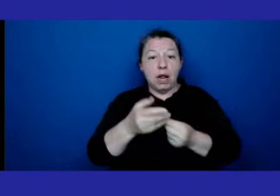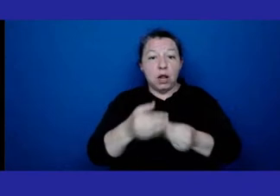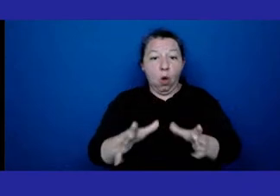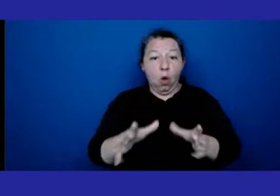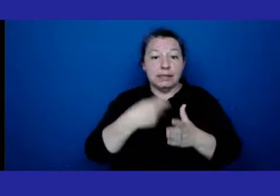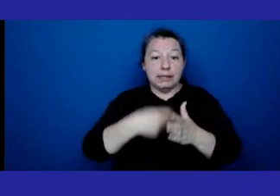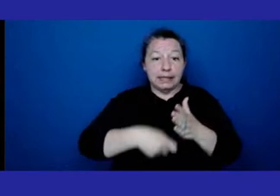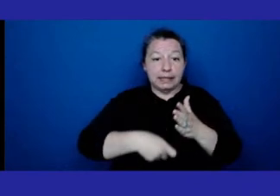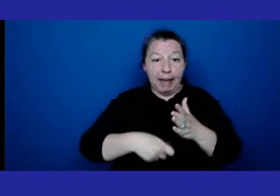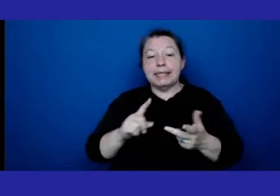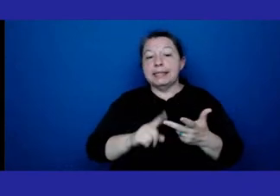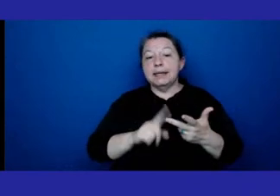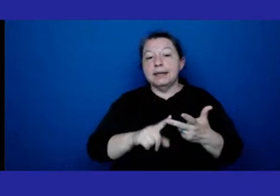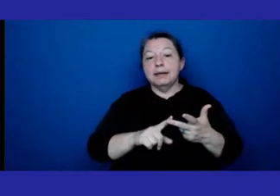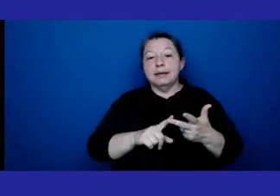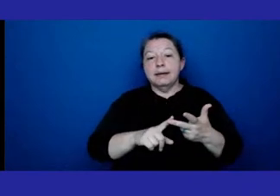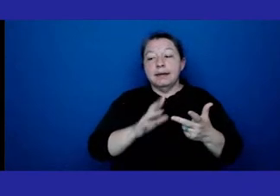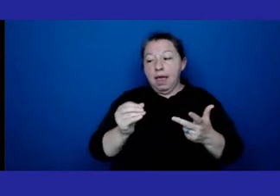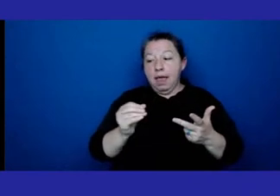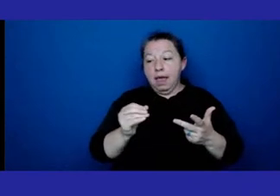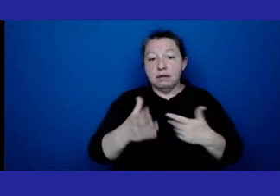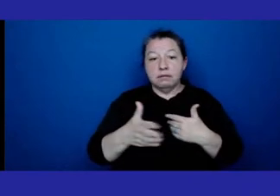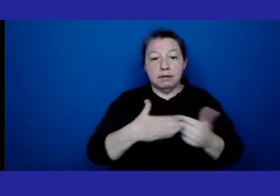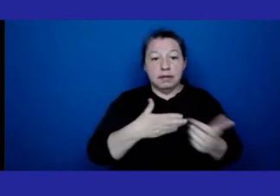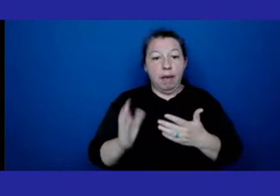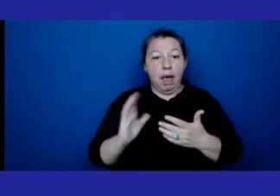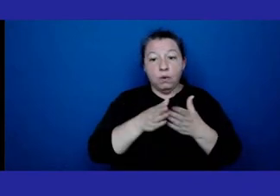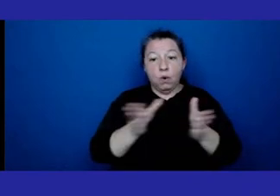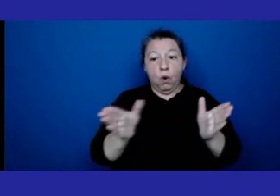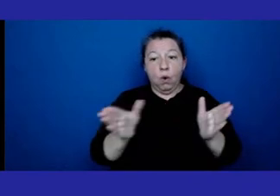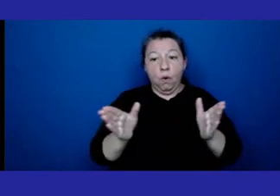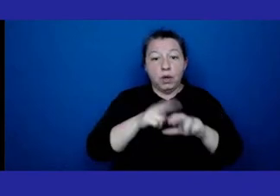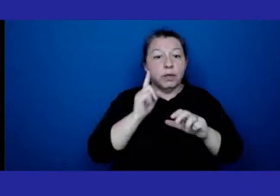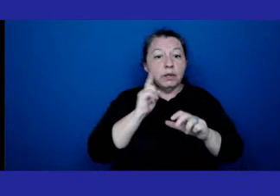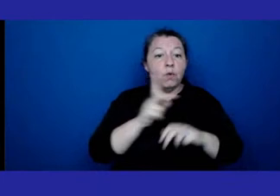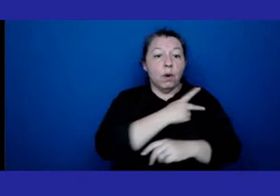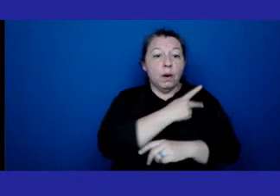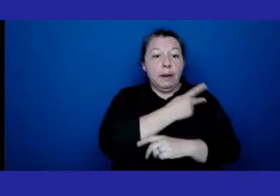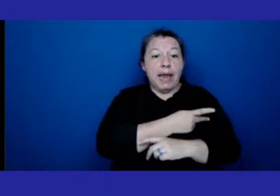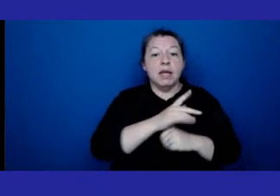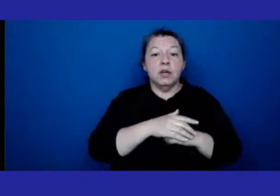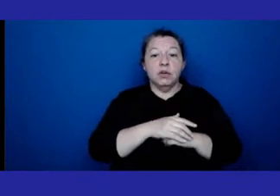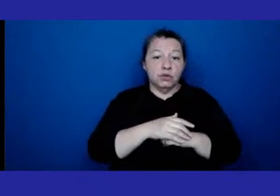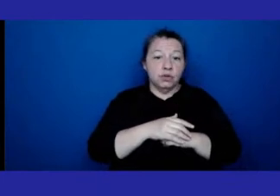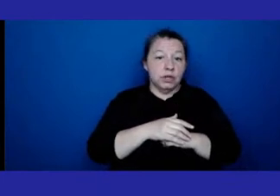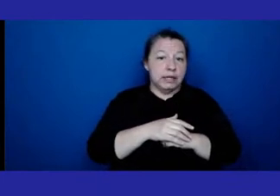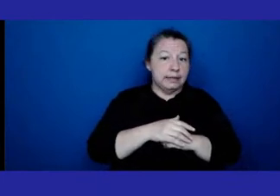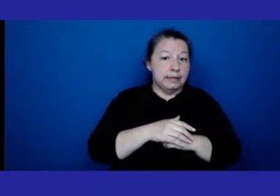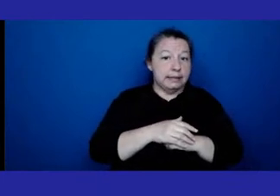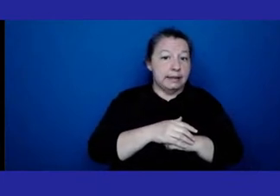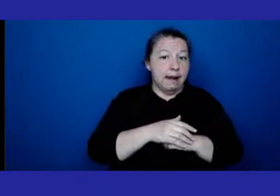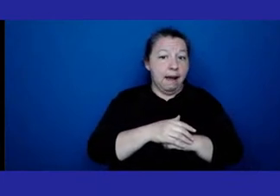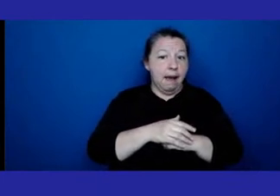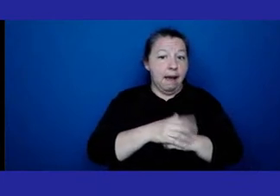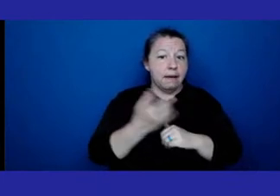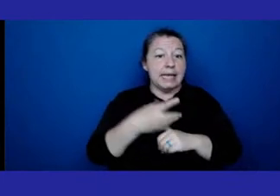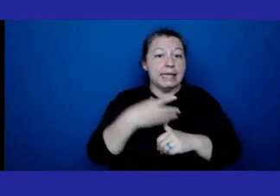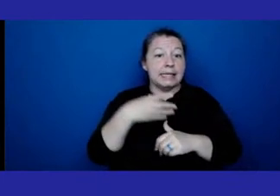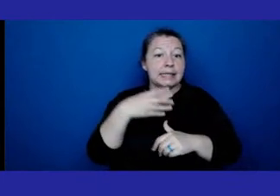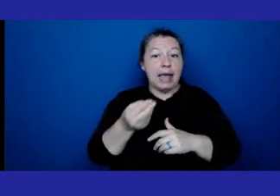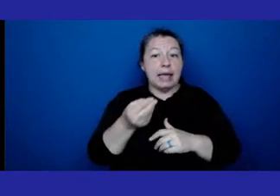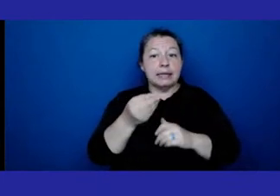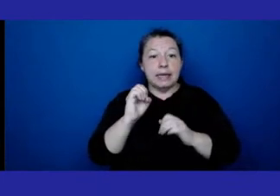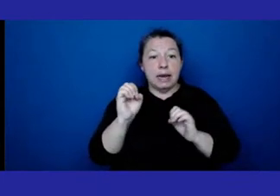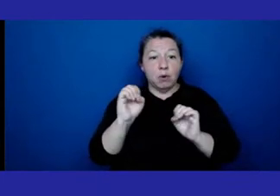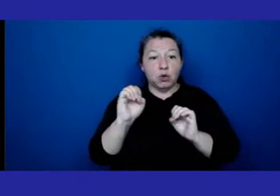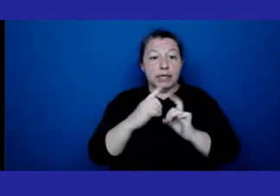expenses. And despite our overall increase in patient days in emergency department usage, which has